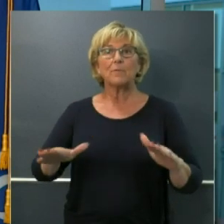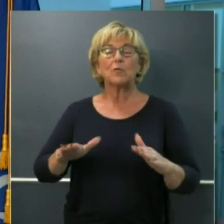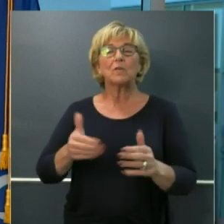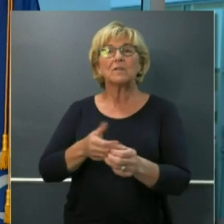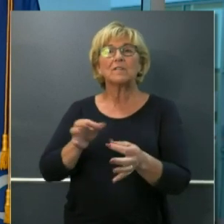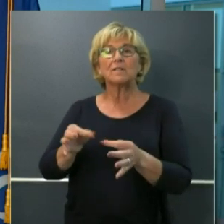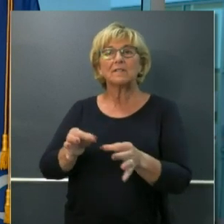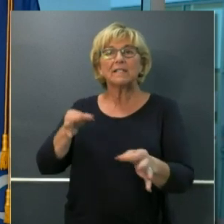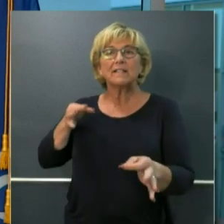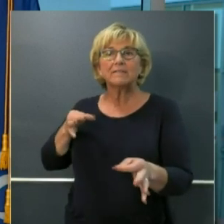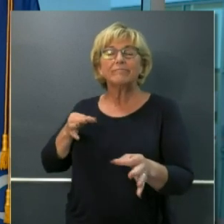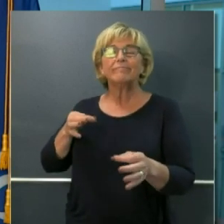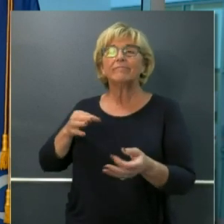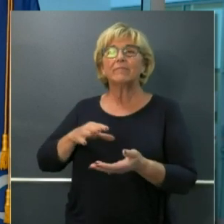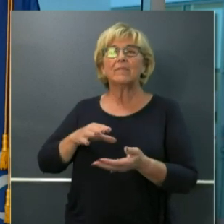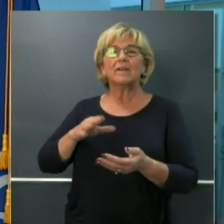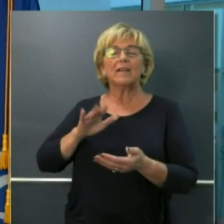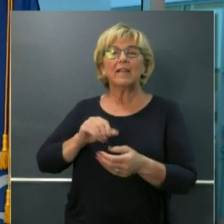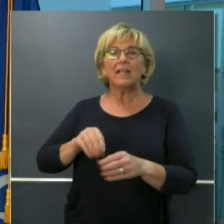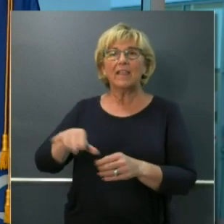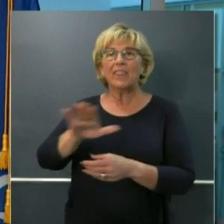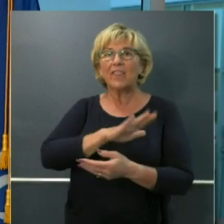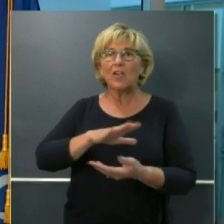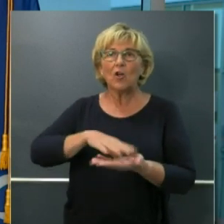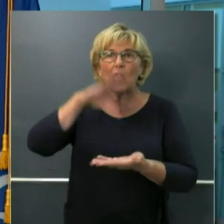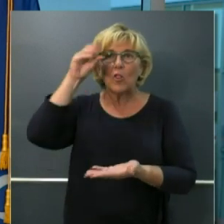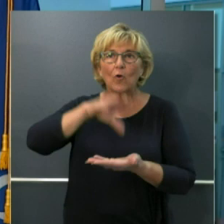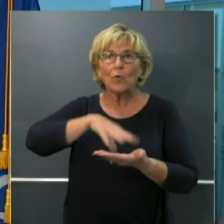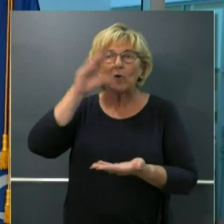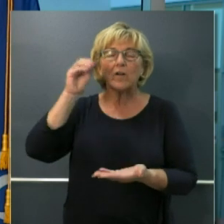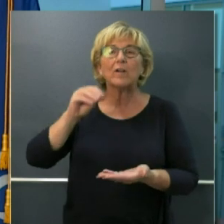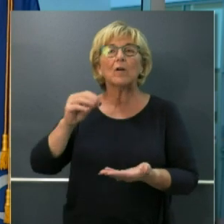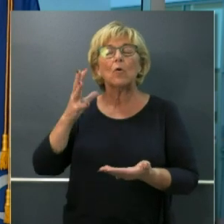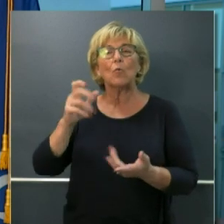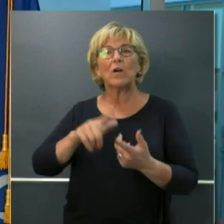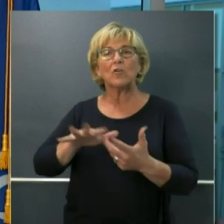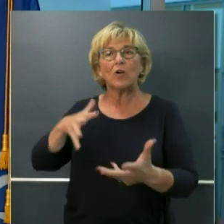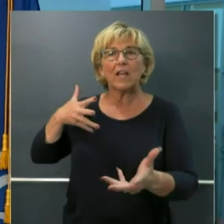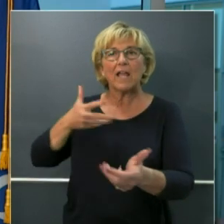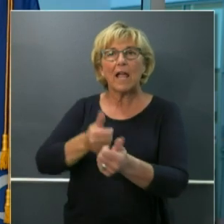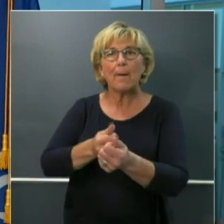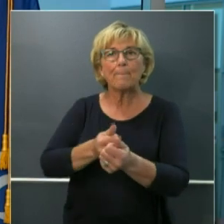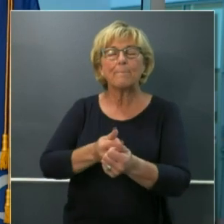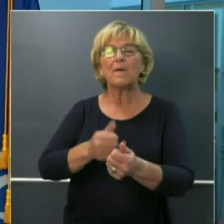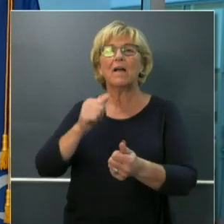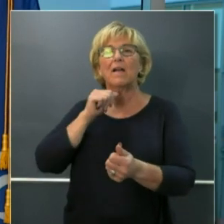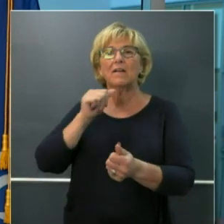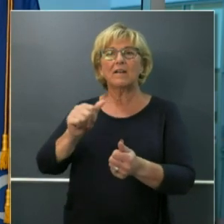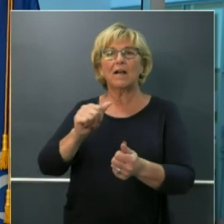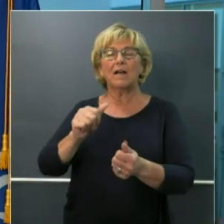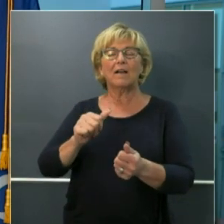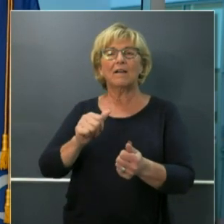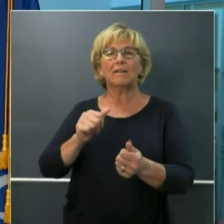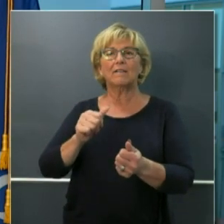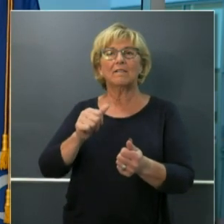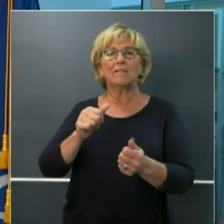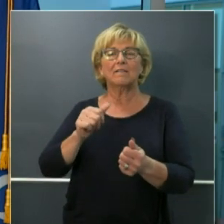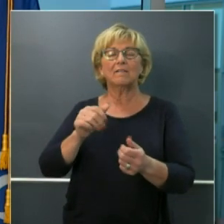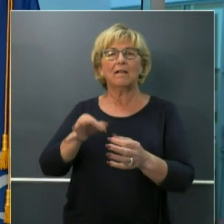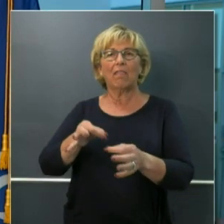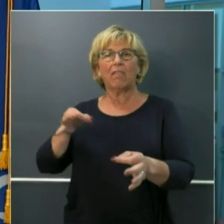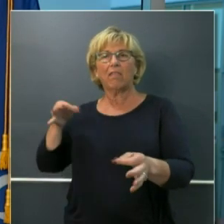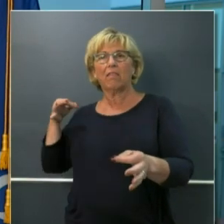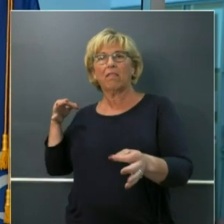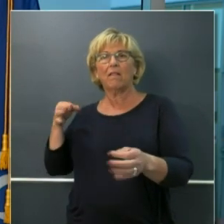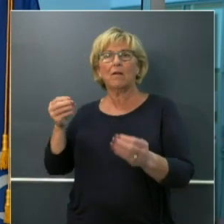protecting all of us by limiting the amount of access in this environment, but we have to make up for those gaps that may have occurred